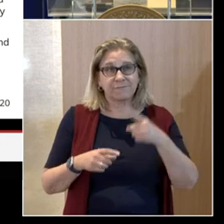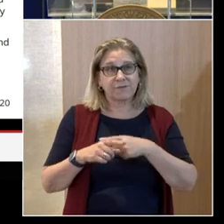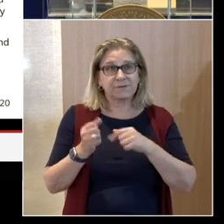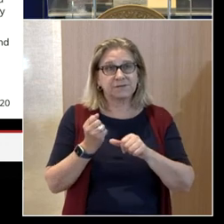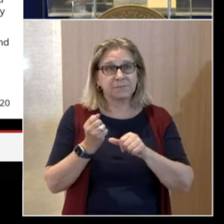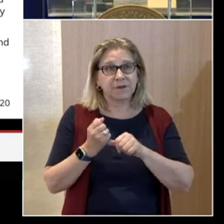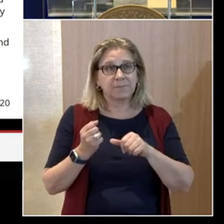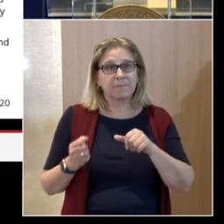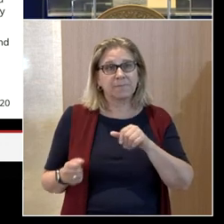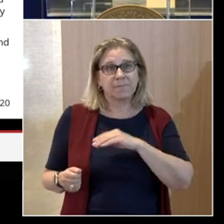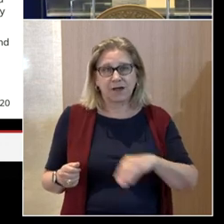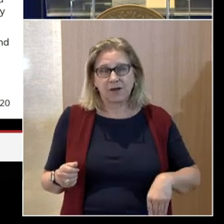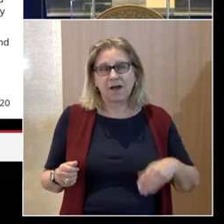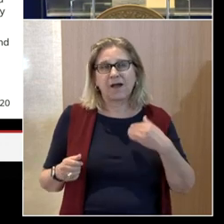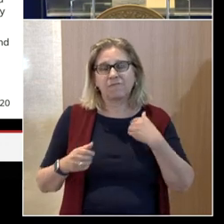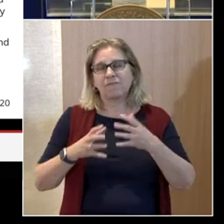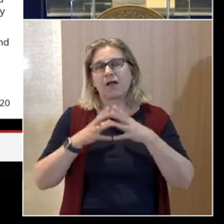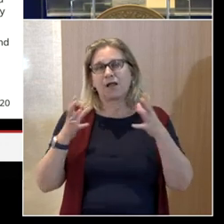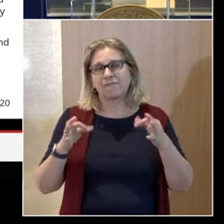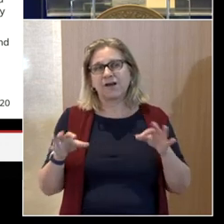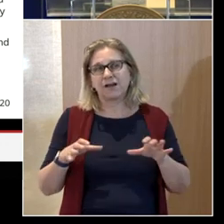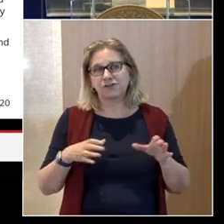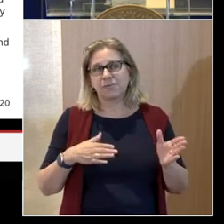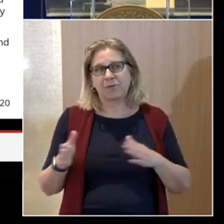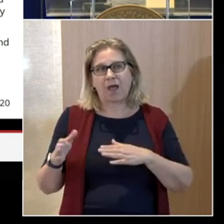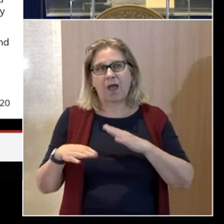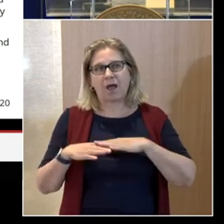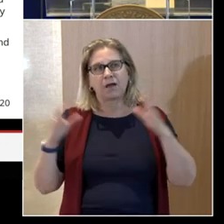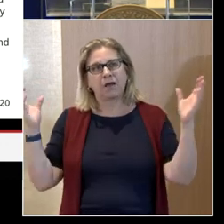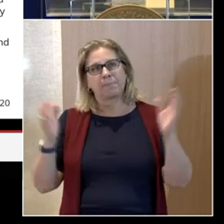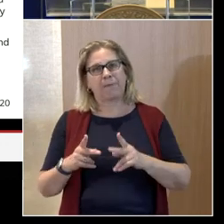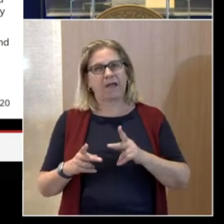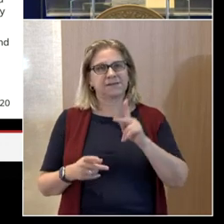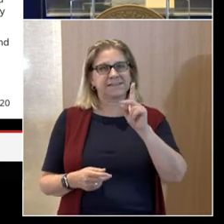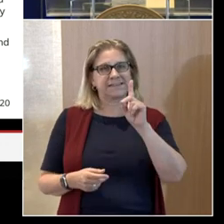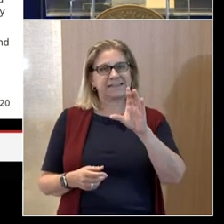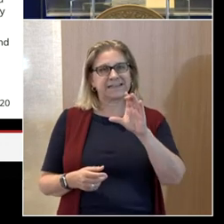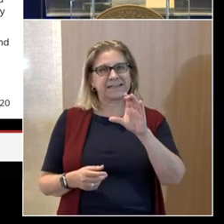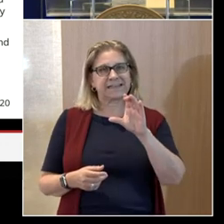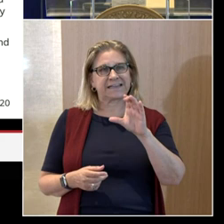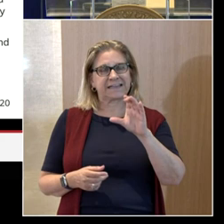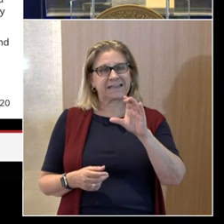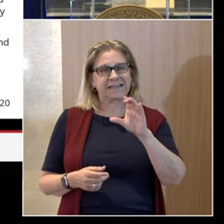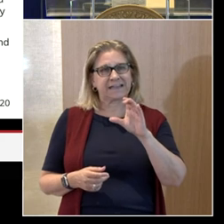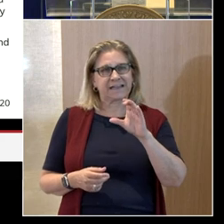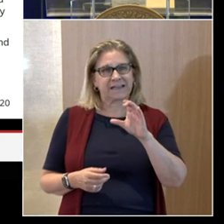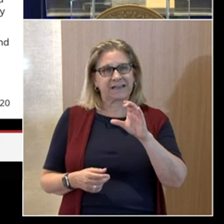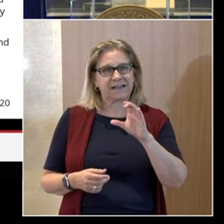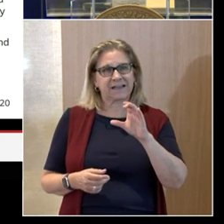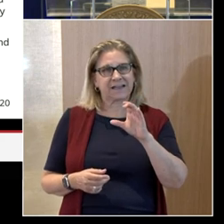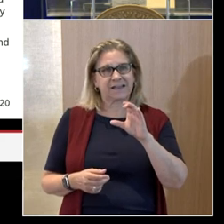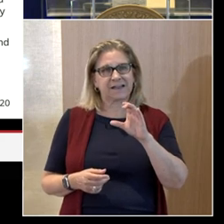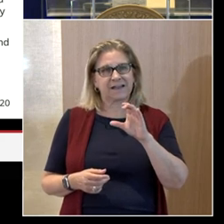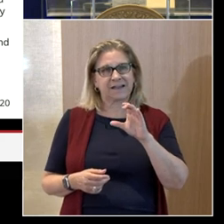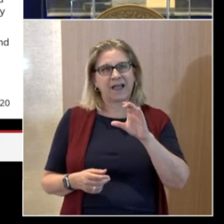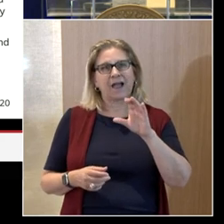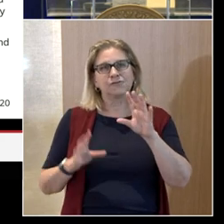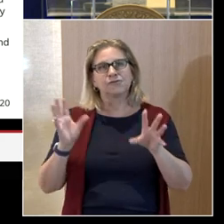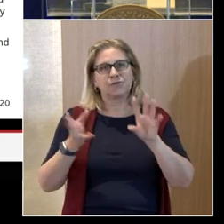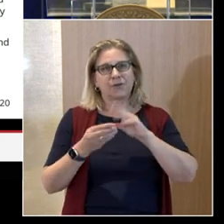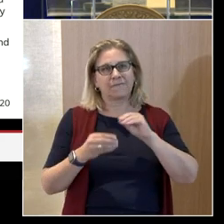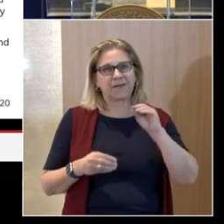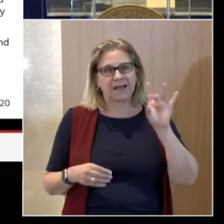Downtown is one of eight, really focusing. One of the kind of critical pieces is transforming downtown into a lively and vibrant urban